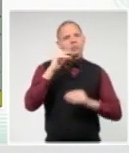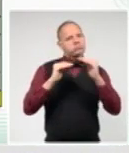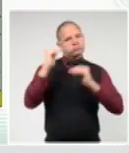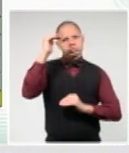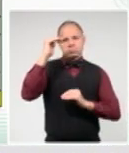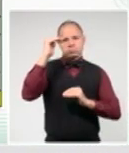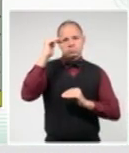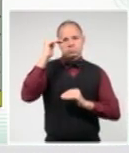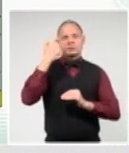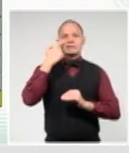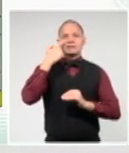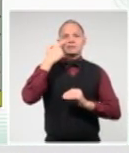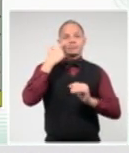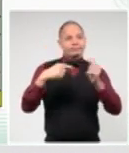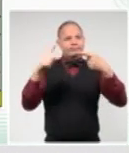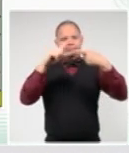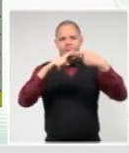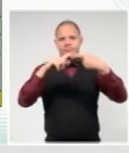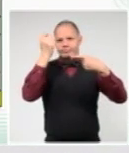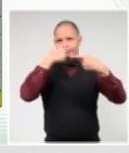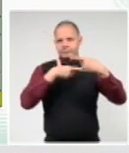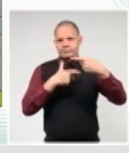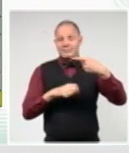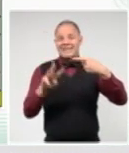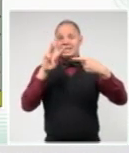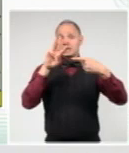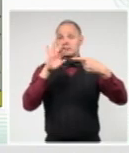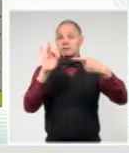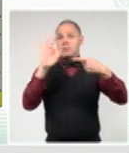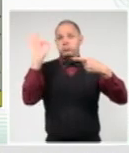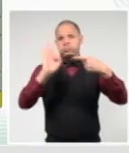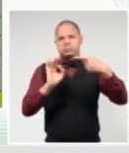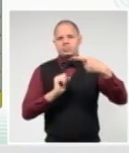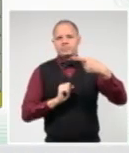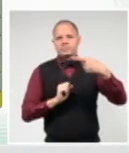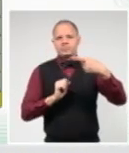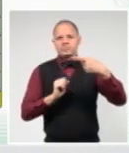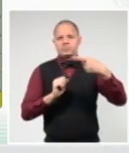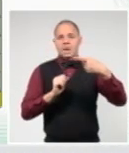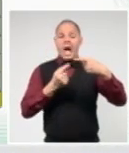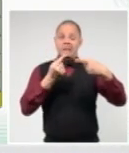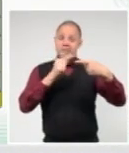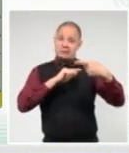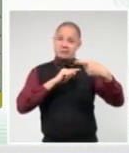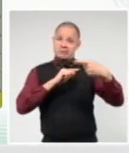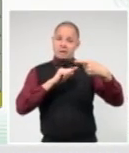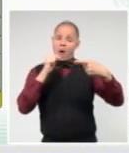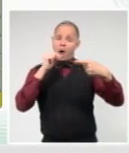per 100,000 inhabitants over the last 15 days, with